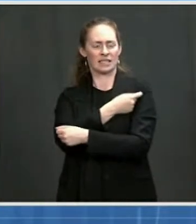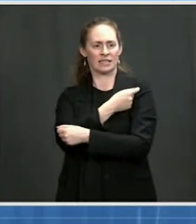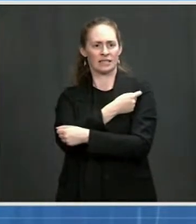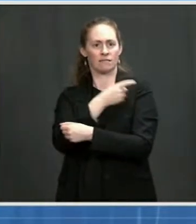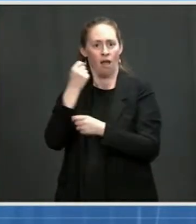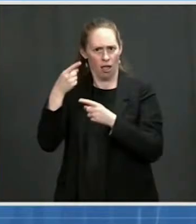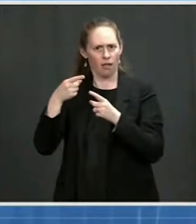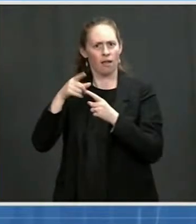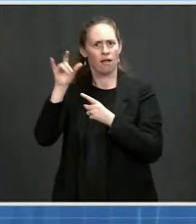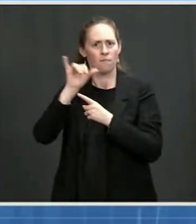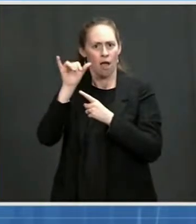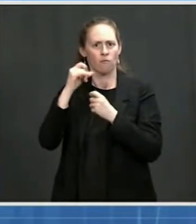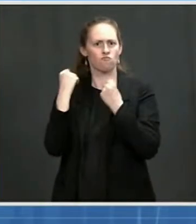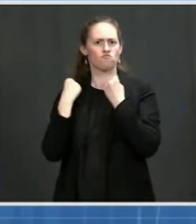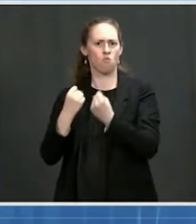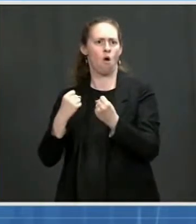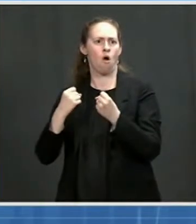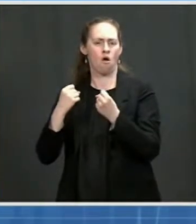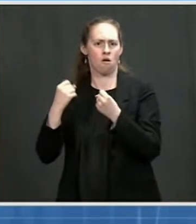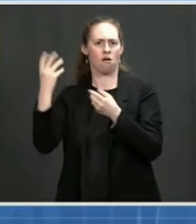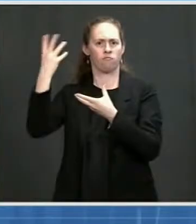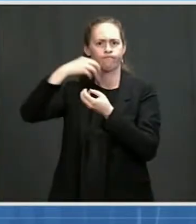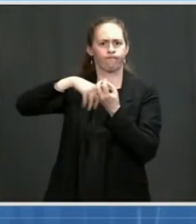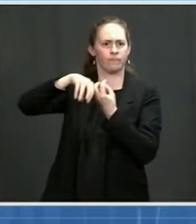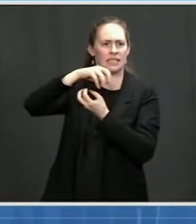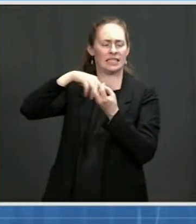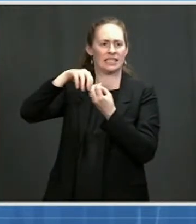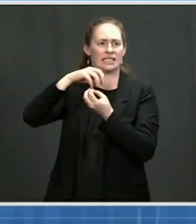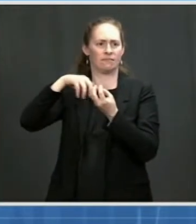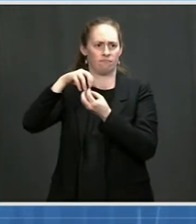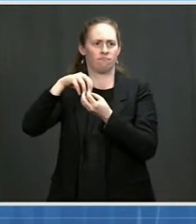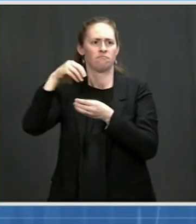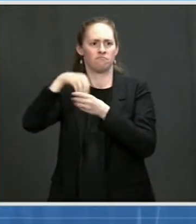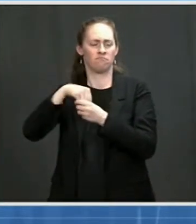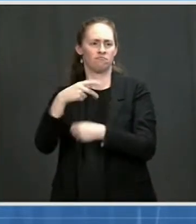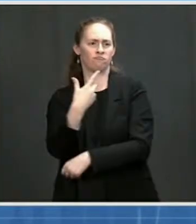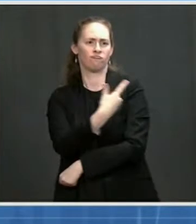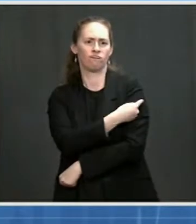agents and prioritizing the most promising candidates to